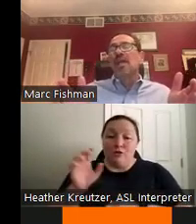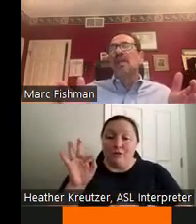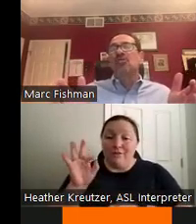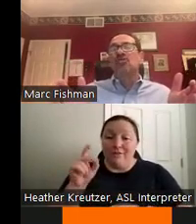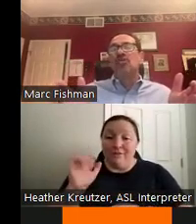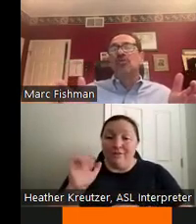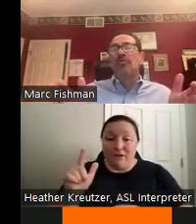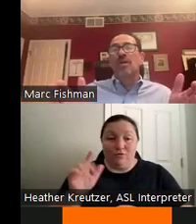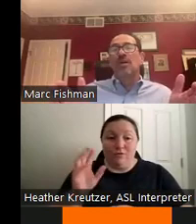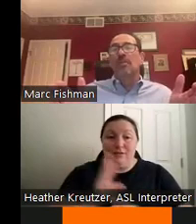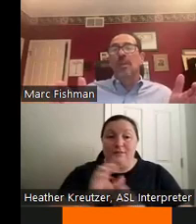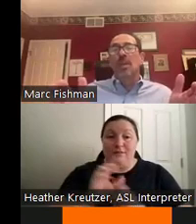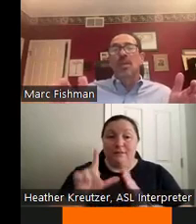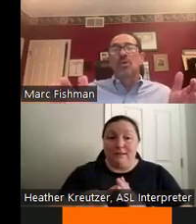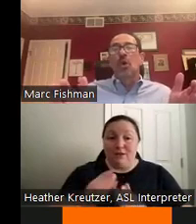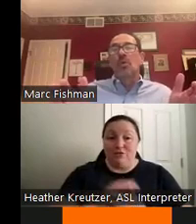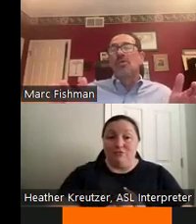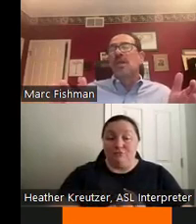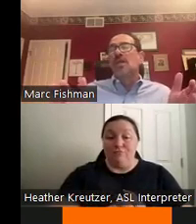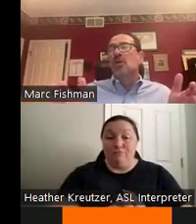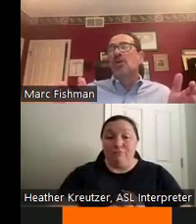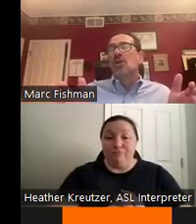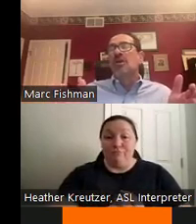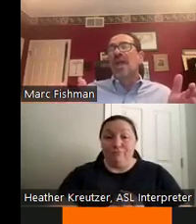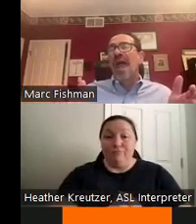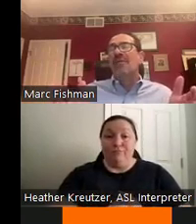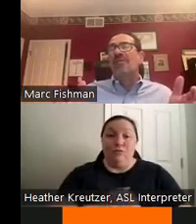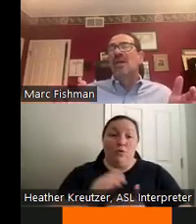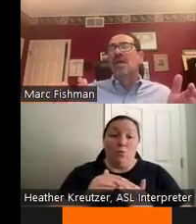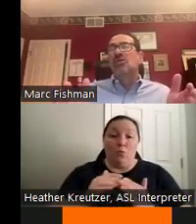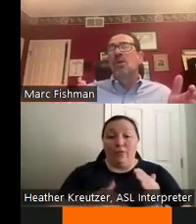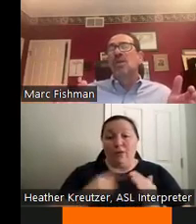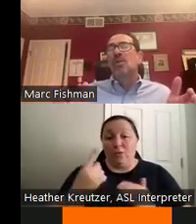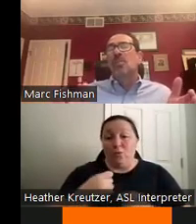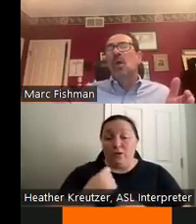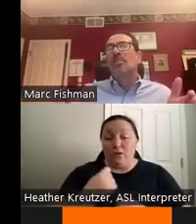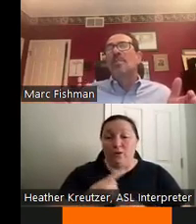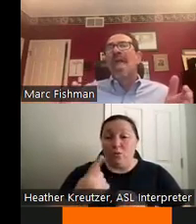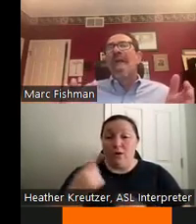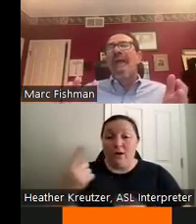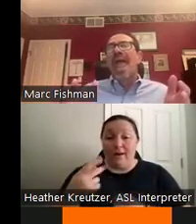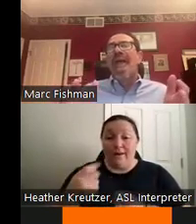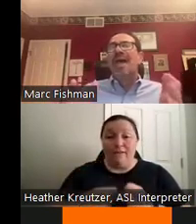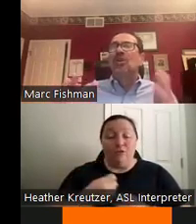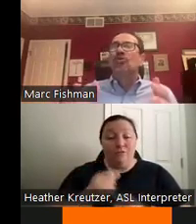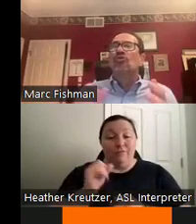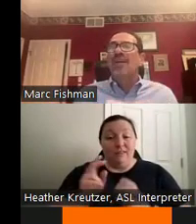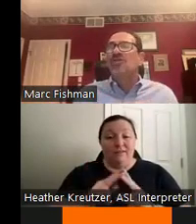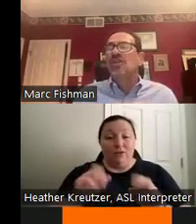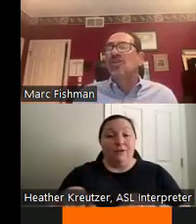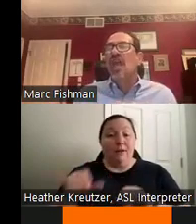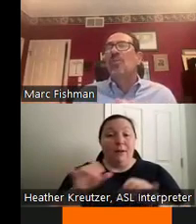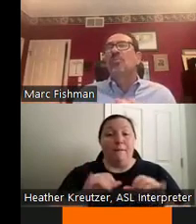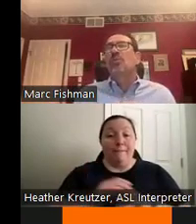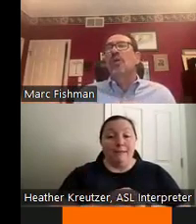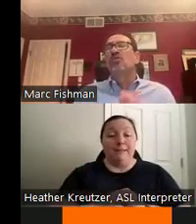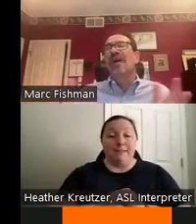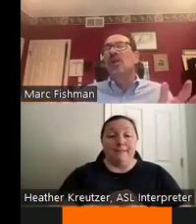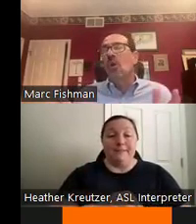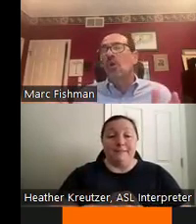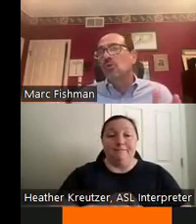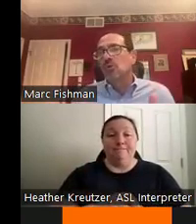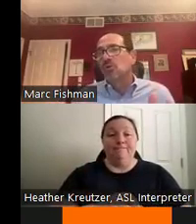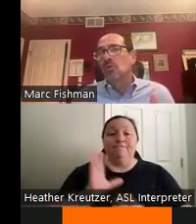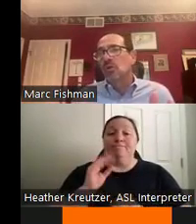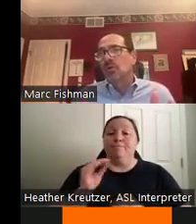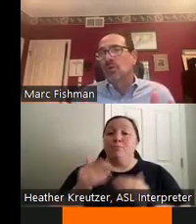to daily injection fentanyl, within a year and a half is pretty typical. And contrast it, say, with the progression